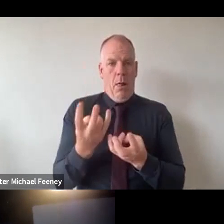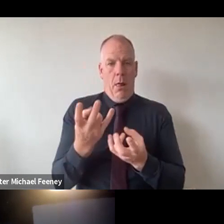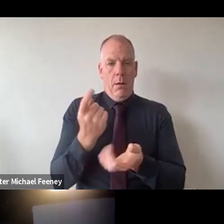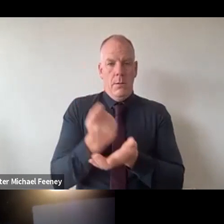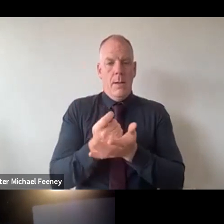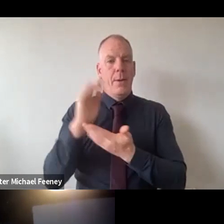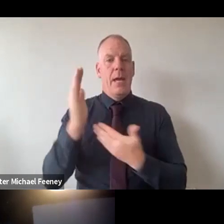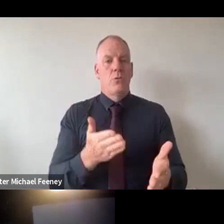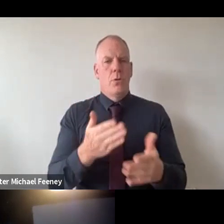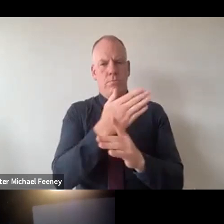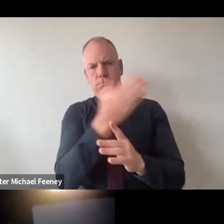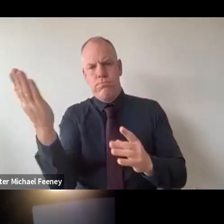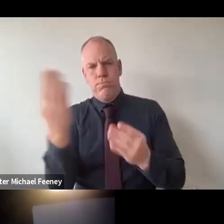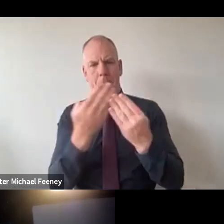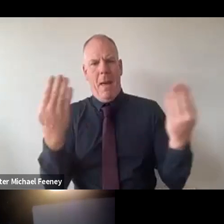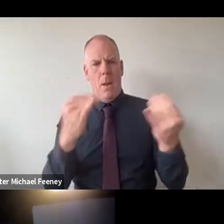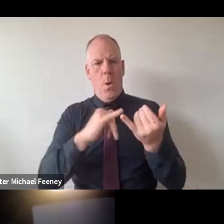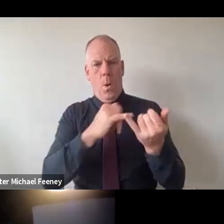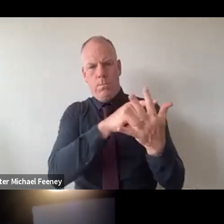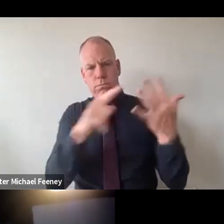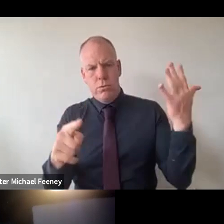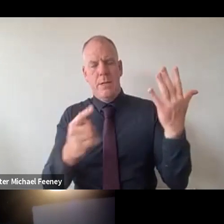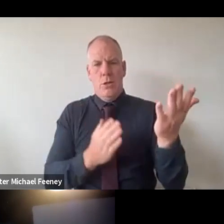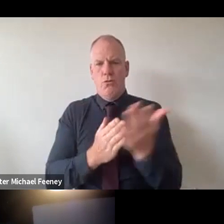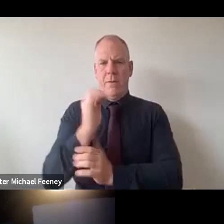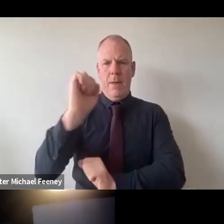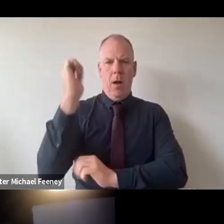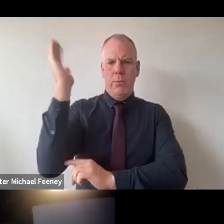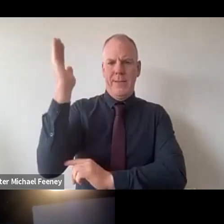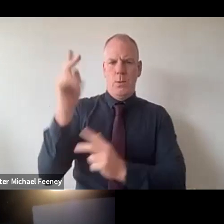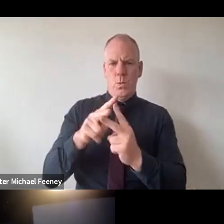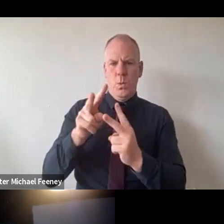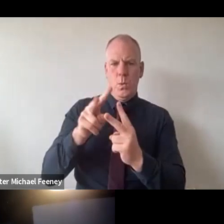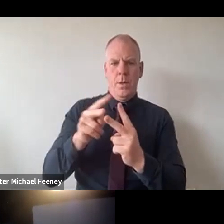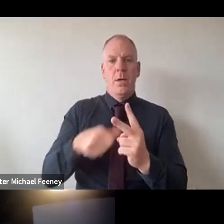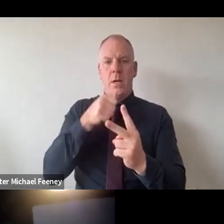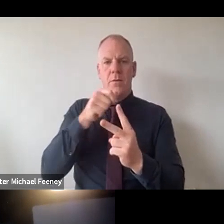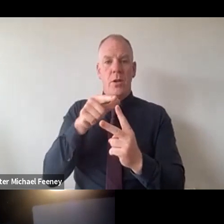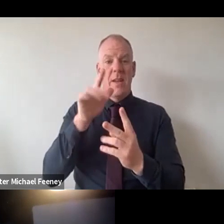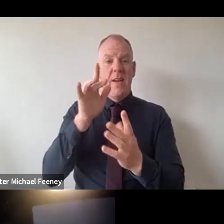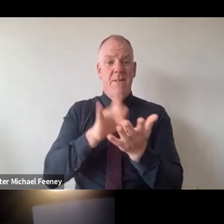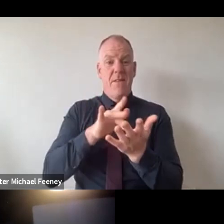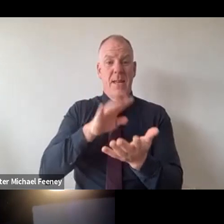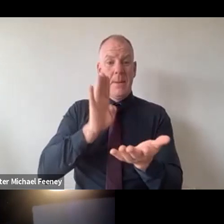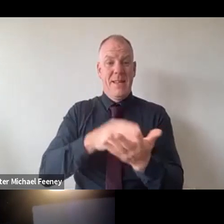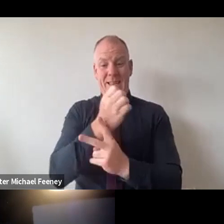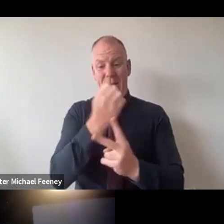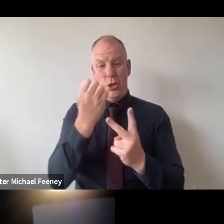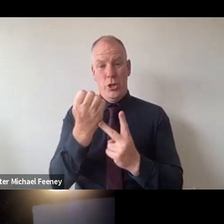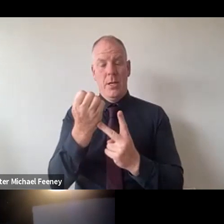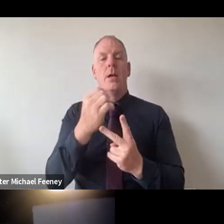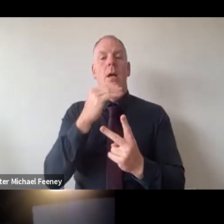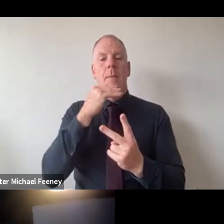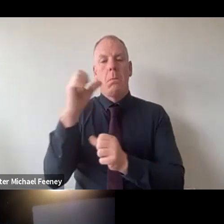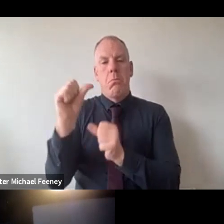quickly introduce our excellent panel of speakers and move straight into their presentations. We'll have 15 minutes per speaker, which should leave a small